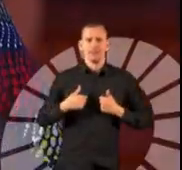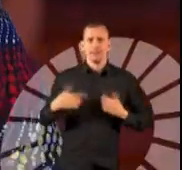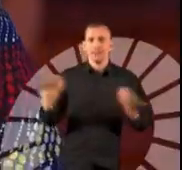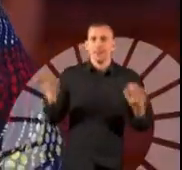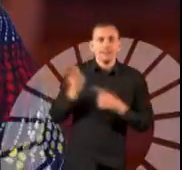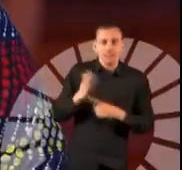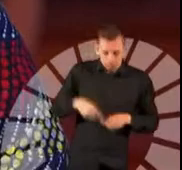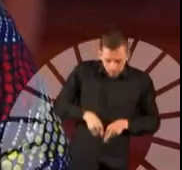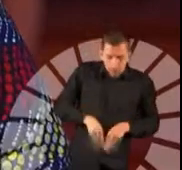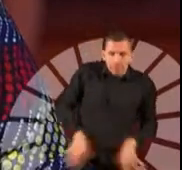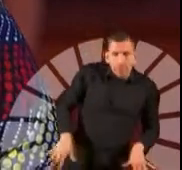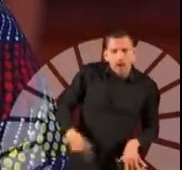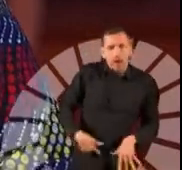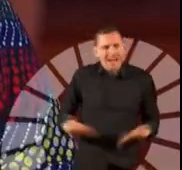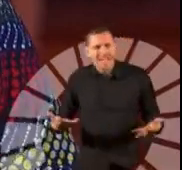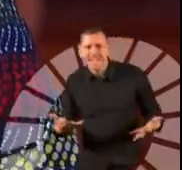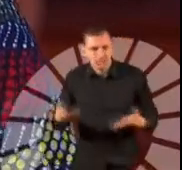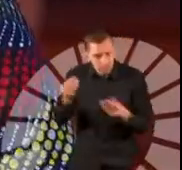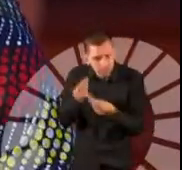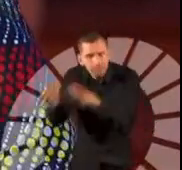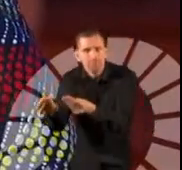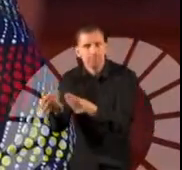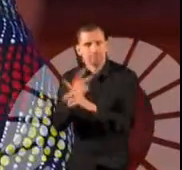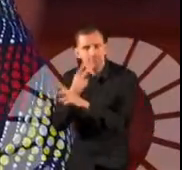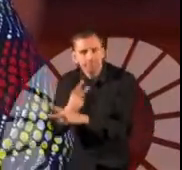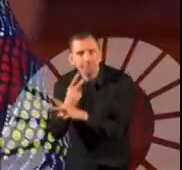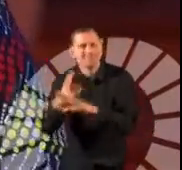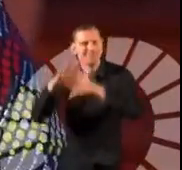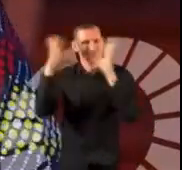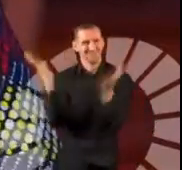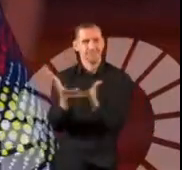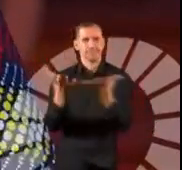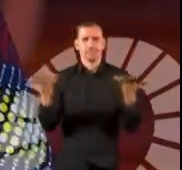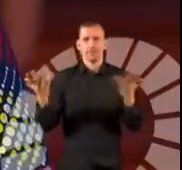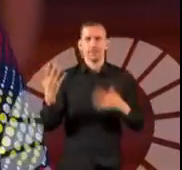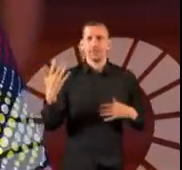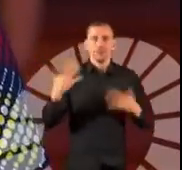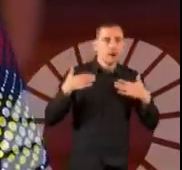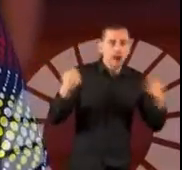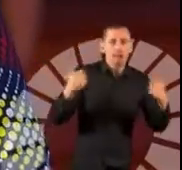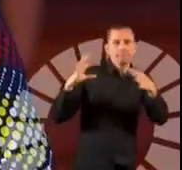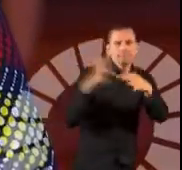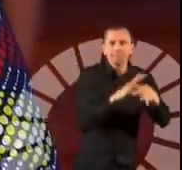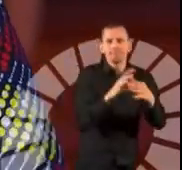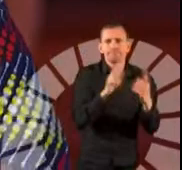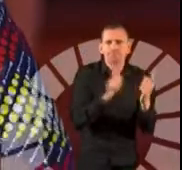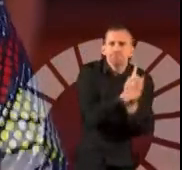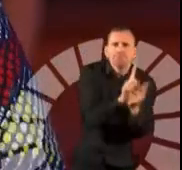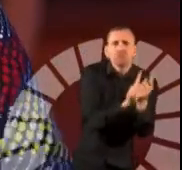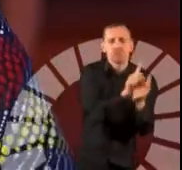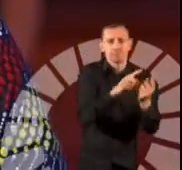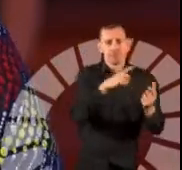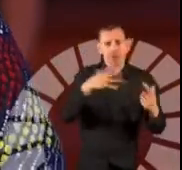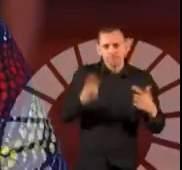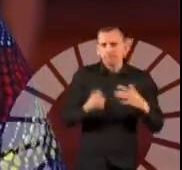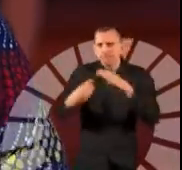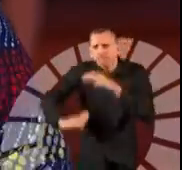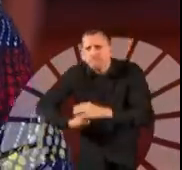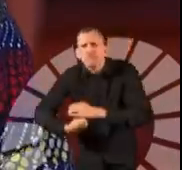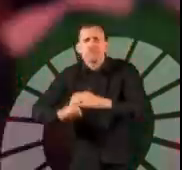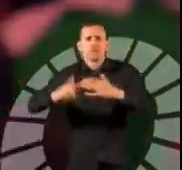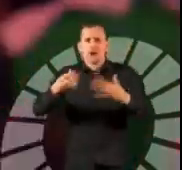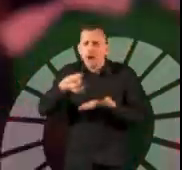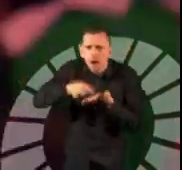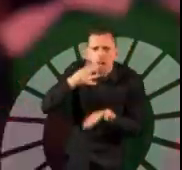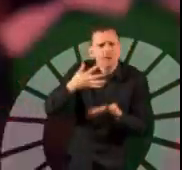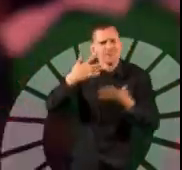Leaving out these constituencies of education only fuels the patriarchy, and we're not that. We're generation equality. We are also demanding to see